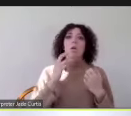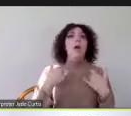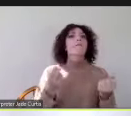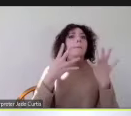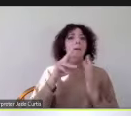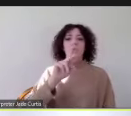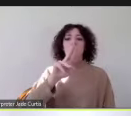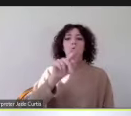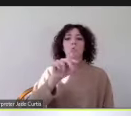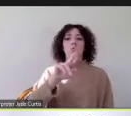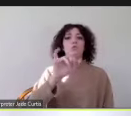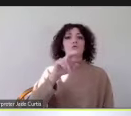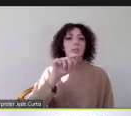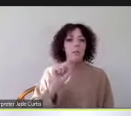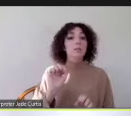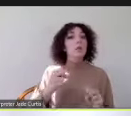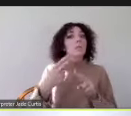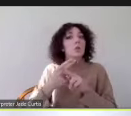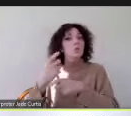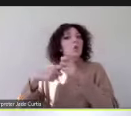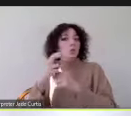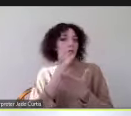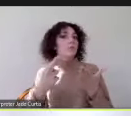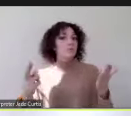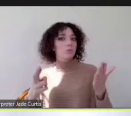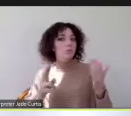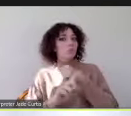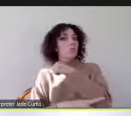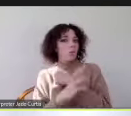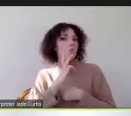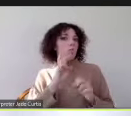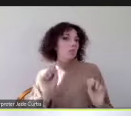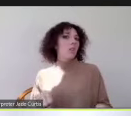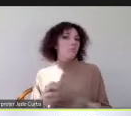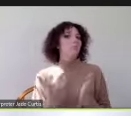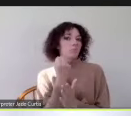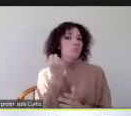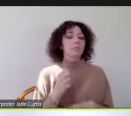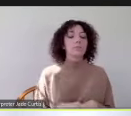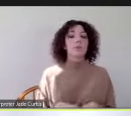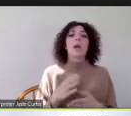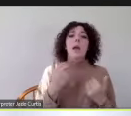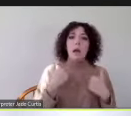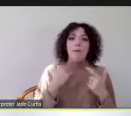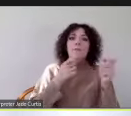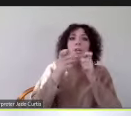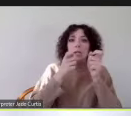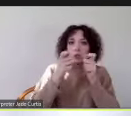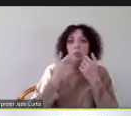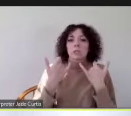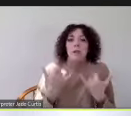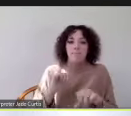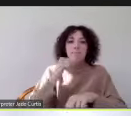used as alternative resources. There are regulations in effect by